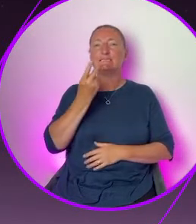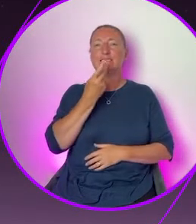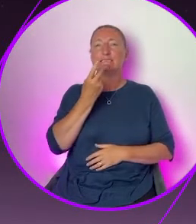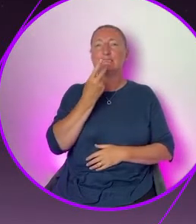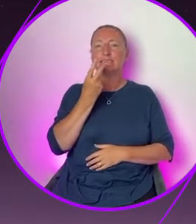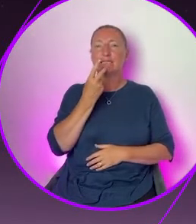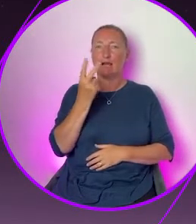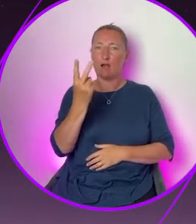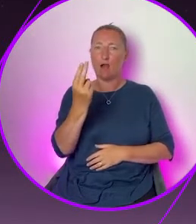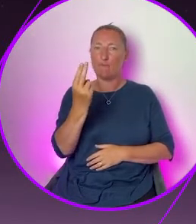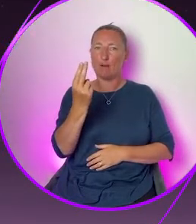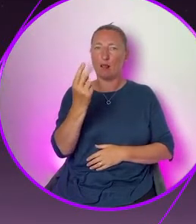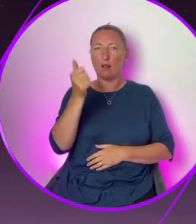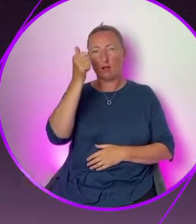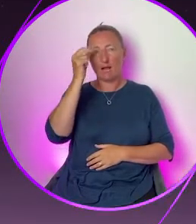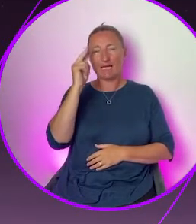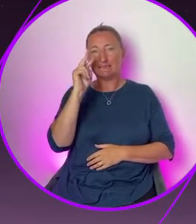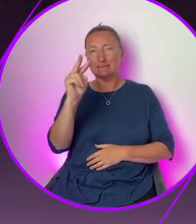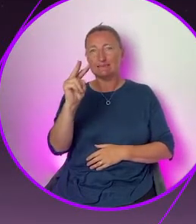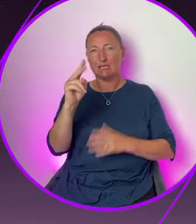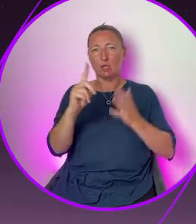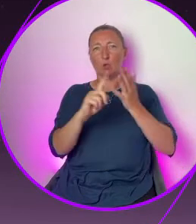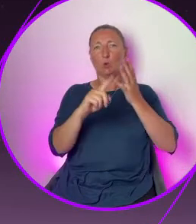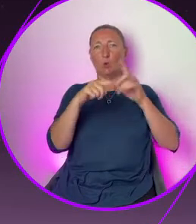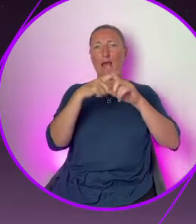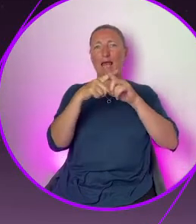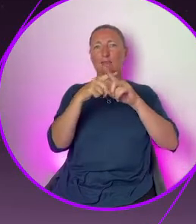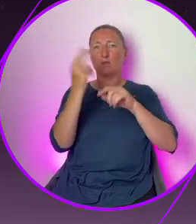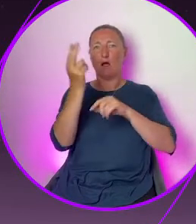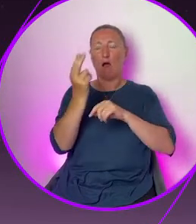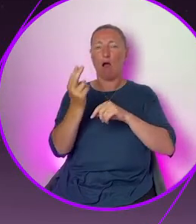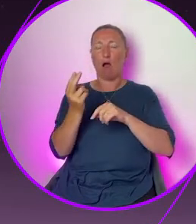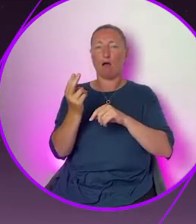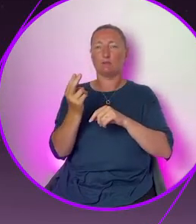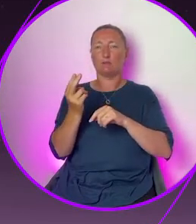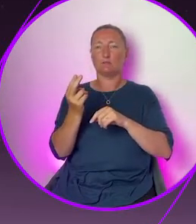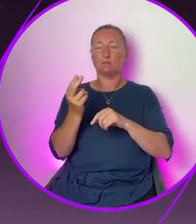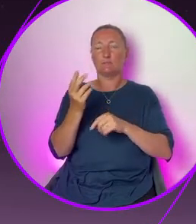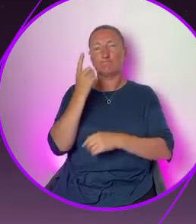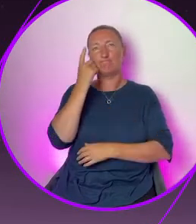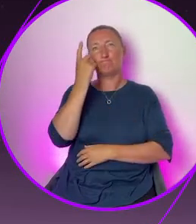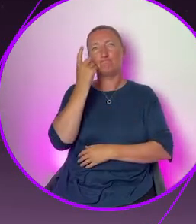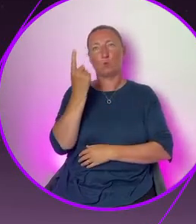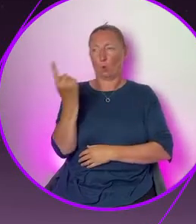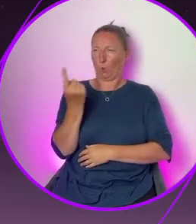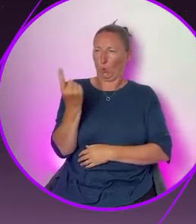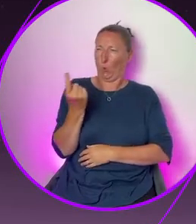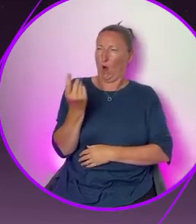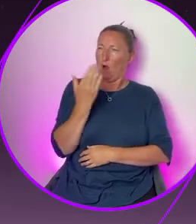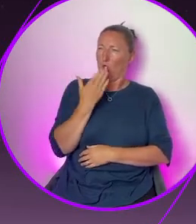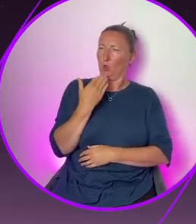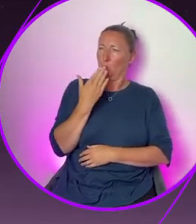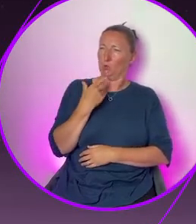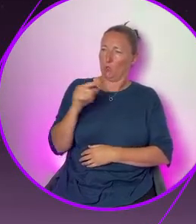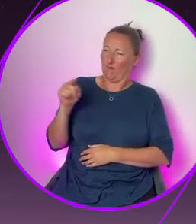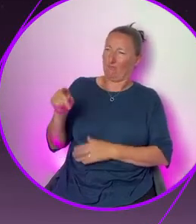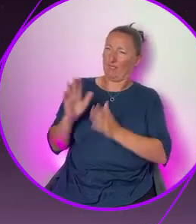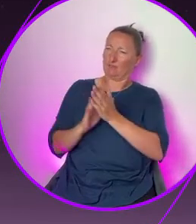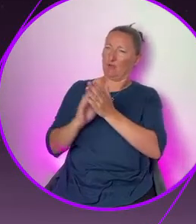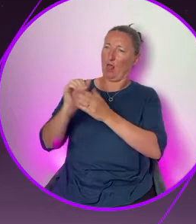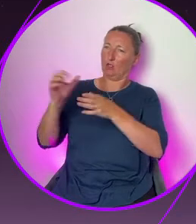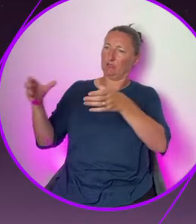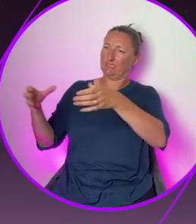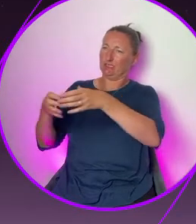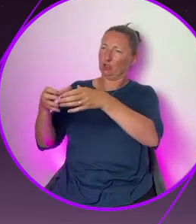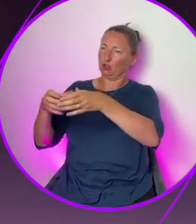second coupling here under UX of art, we've really been thinking about who the users of cultural institutions are. So, I mean,